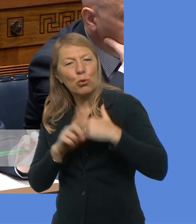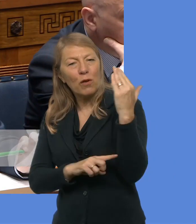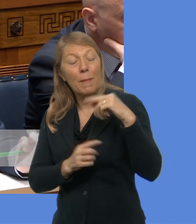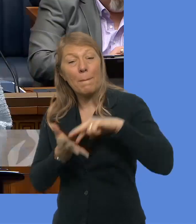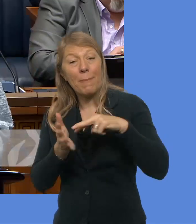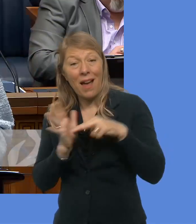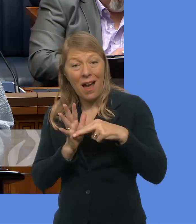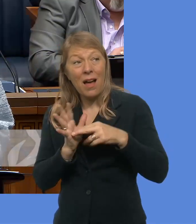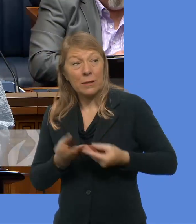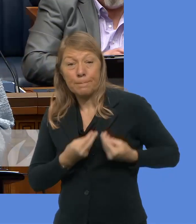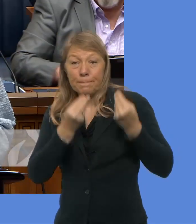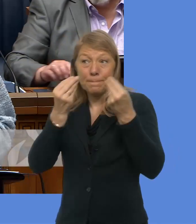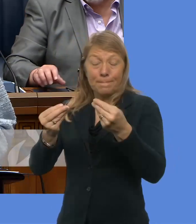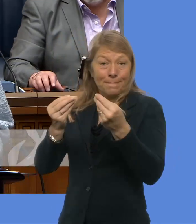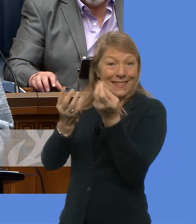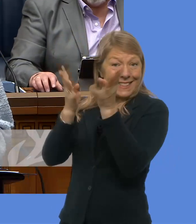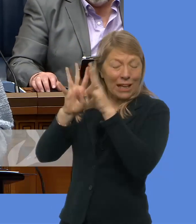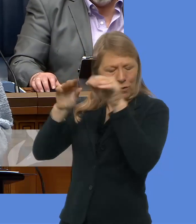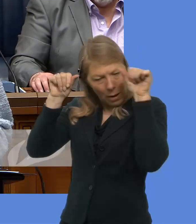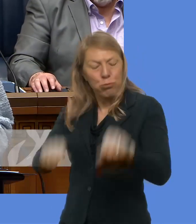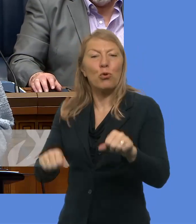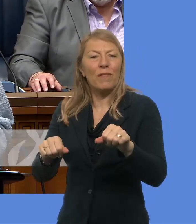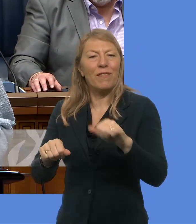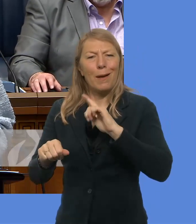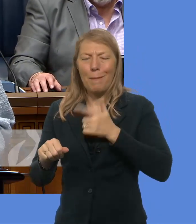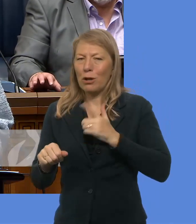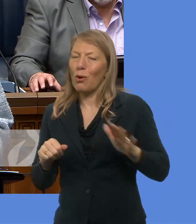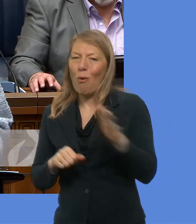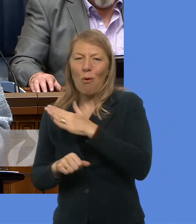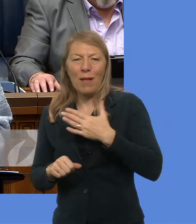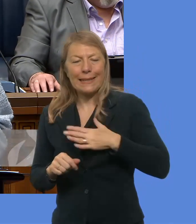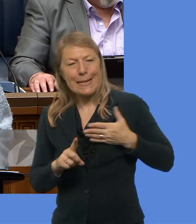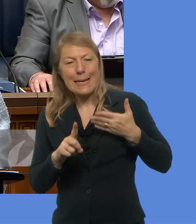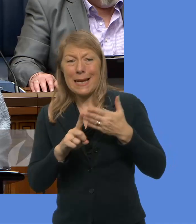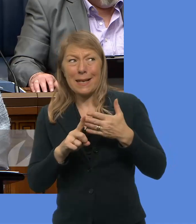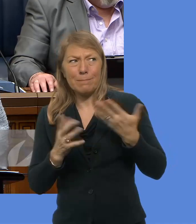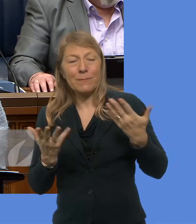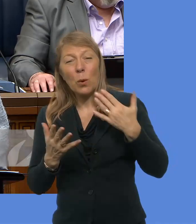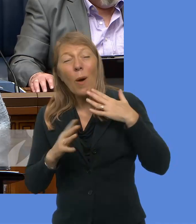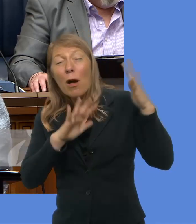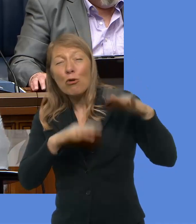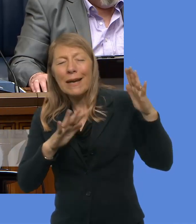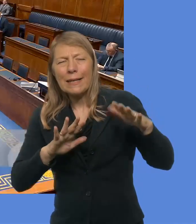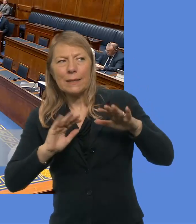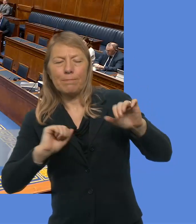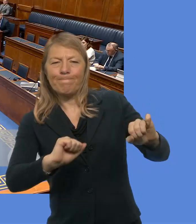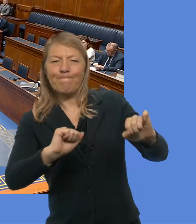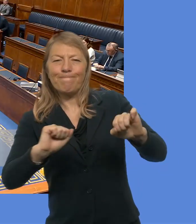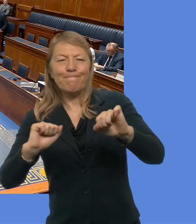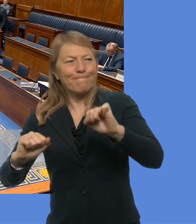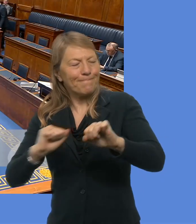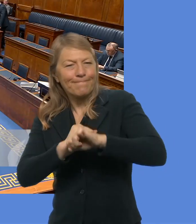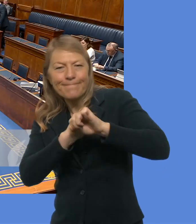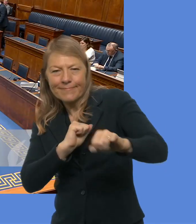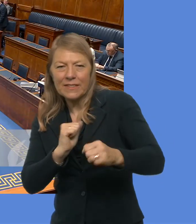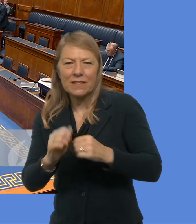that we have a direction of travel that we are all working on together, and that's something I hope will happen in the coming weeks. I call Colin